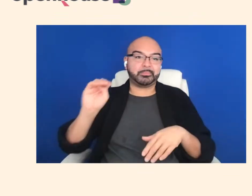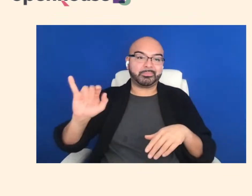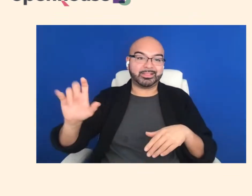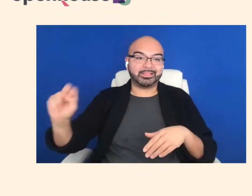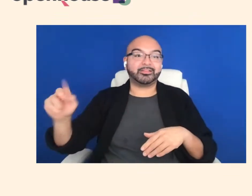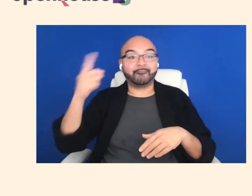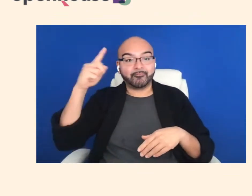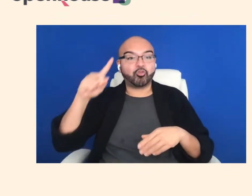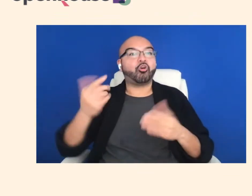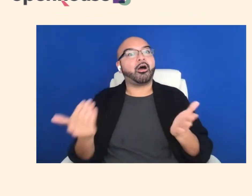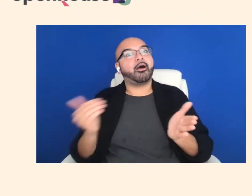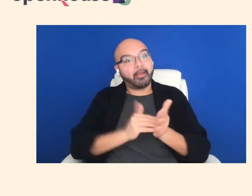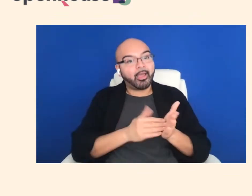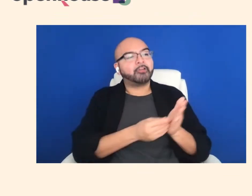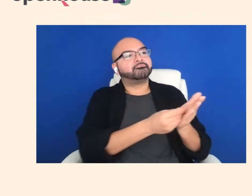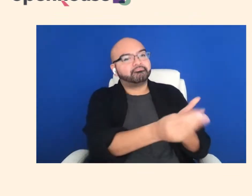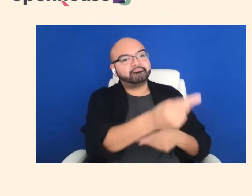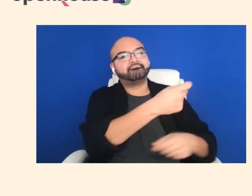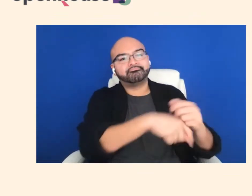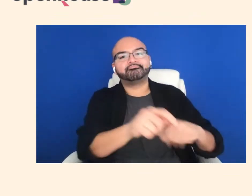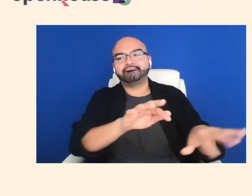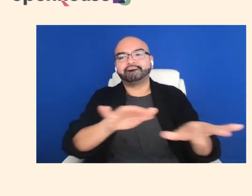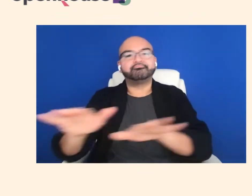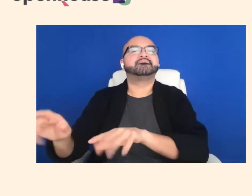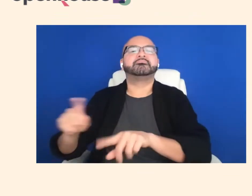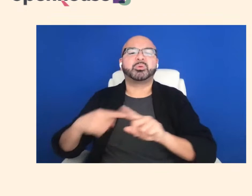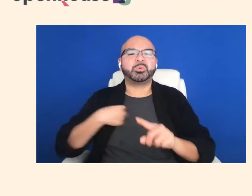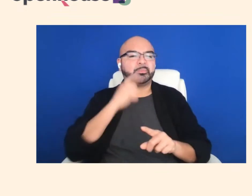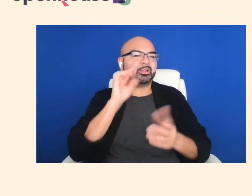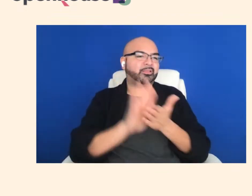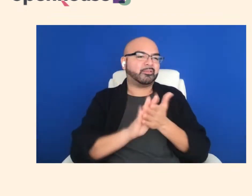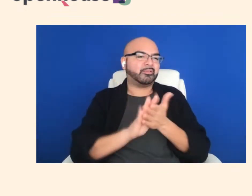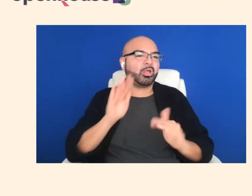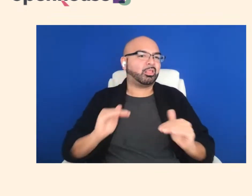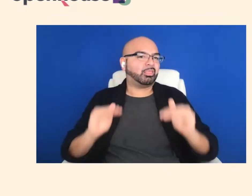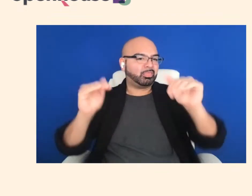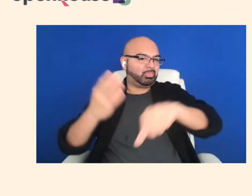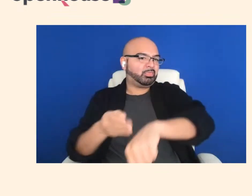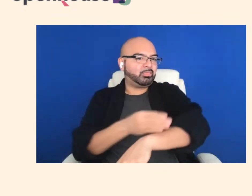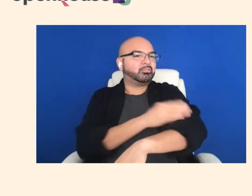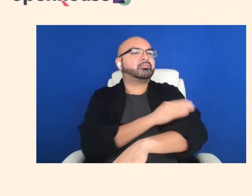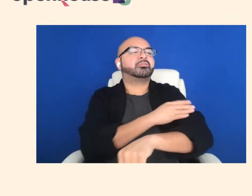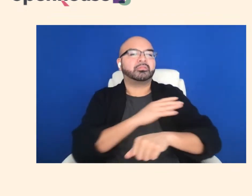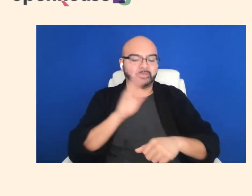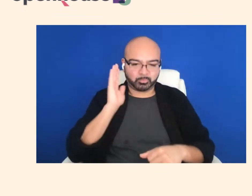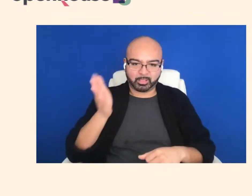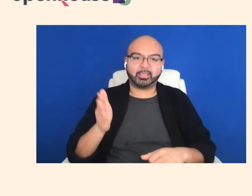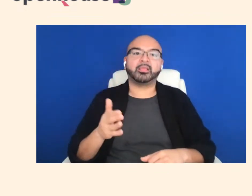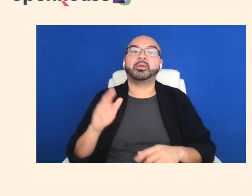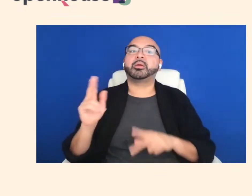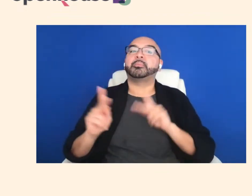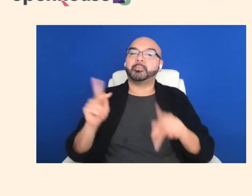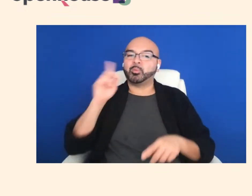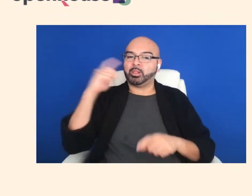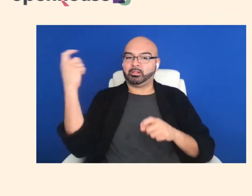But we believe it's going to scale up, and there'll be larger tranches of capital that follow as we show more and more proof of